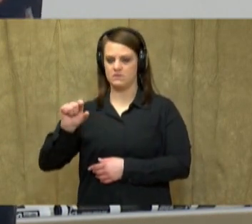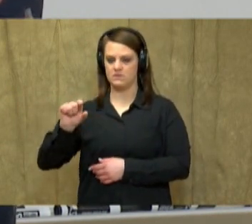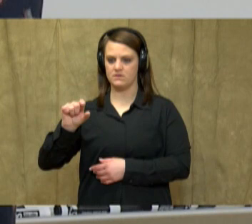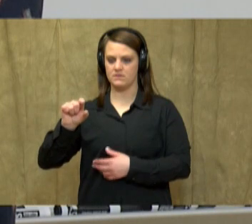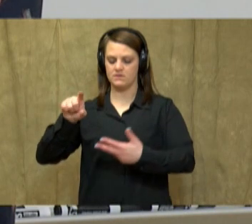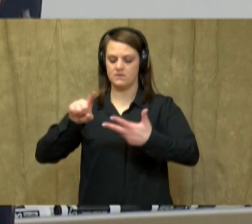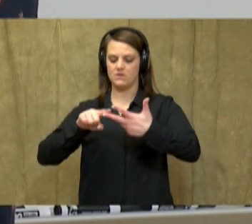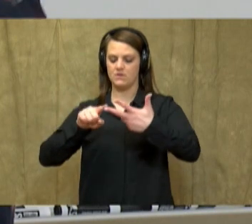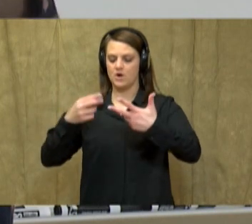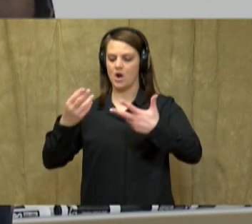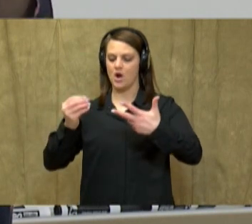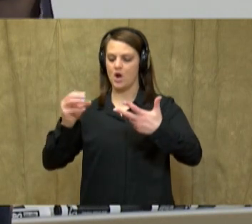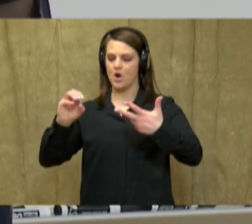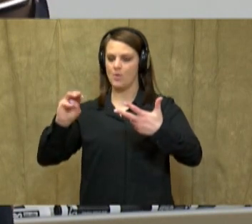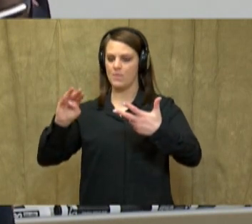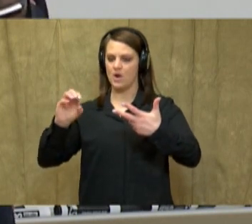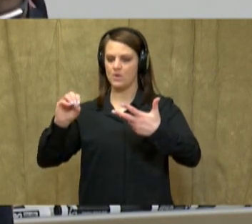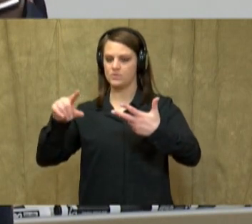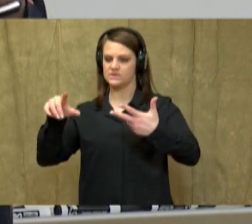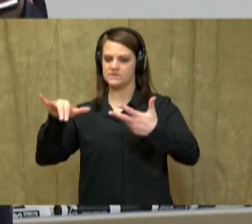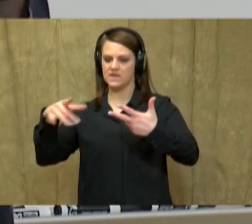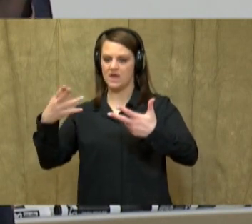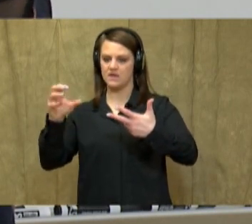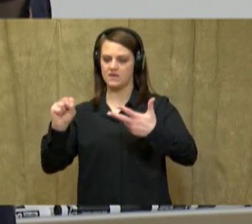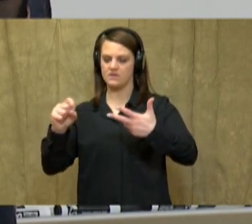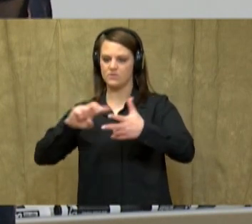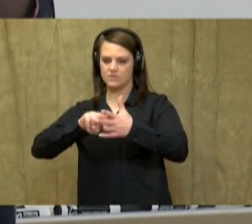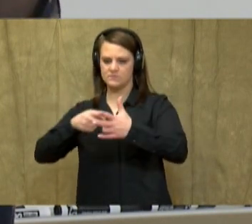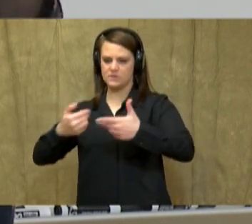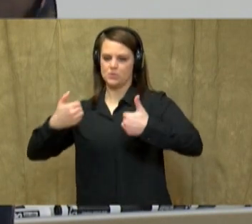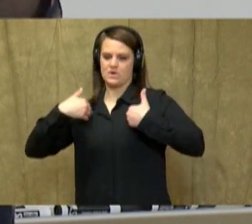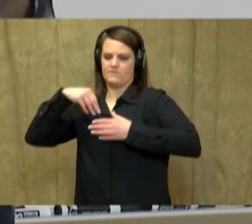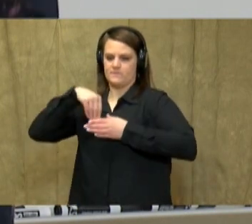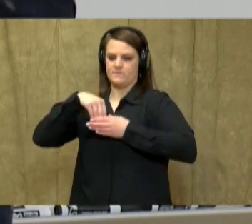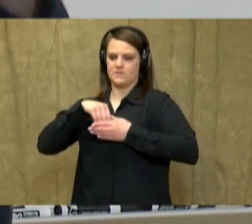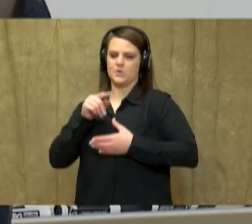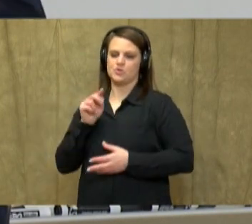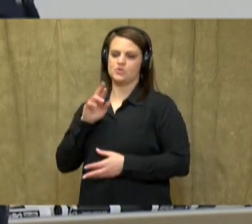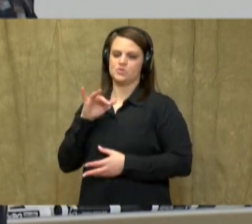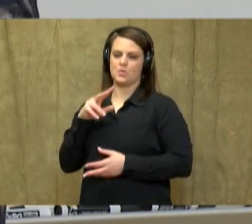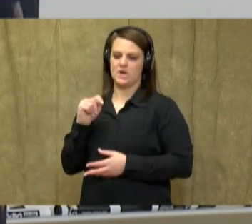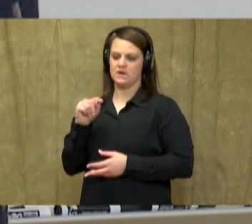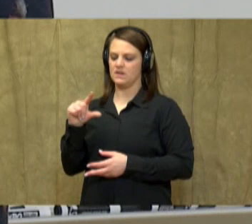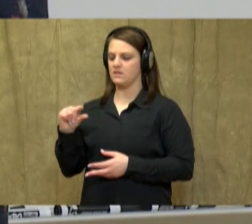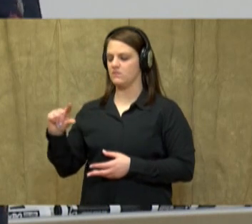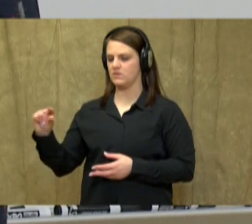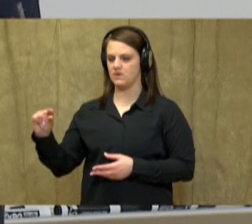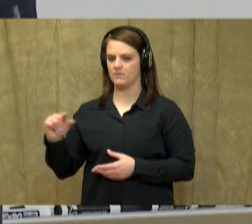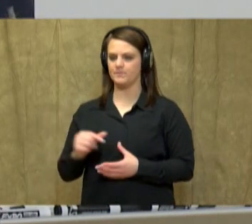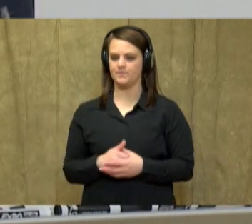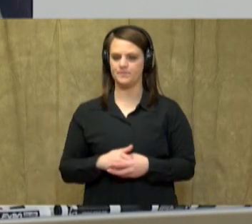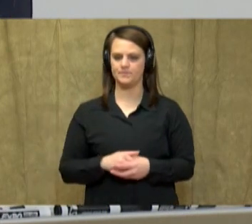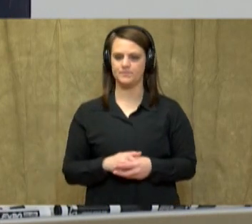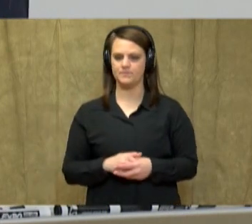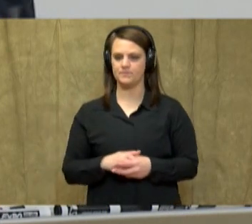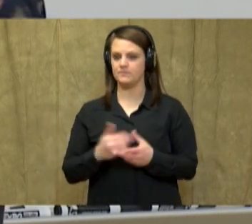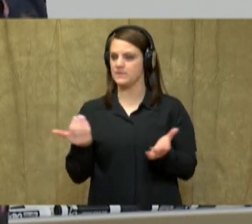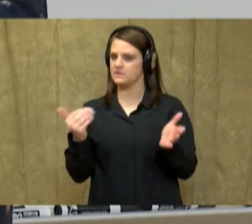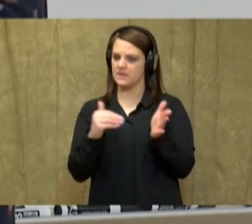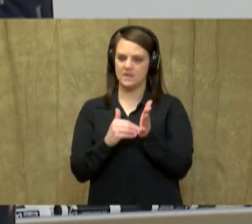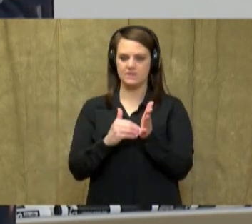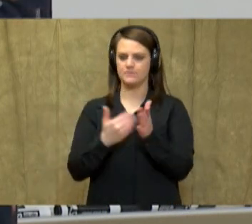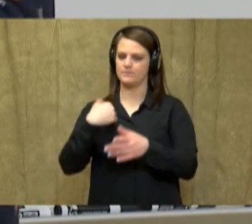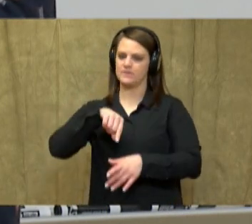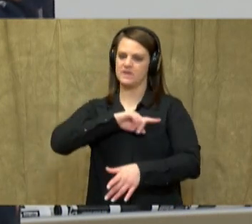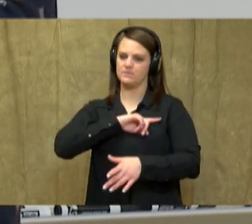or homozygous recessive, which means you have that sex-linked trait, like color blindness, lowercase, lowercase. And again, when we